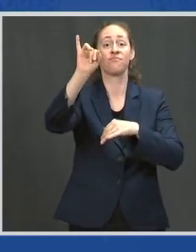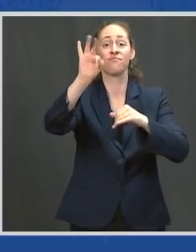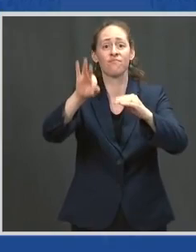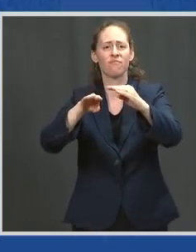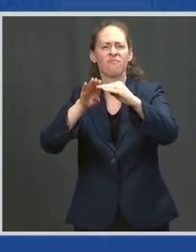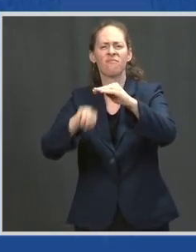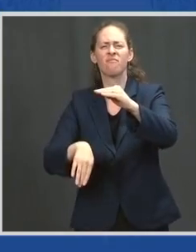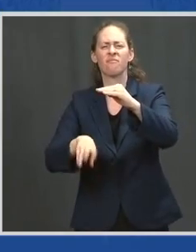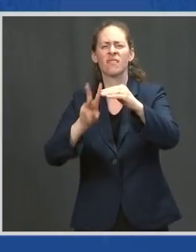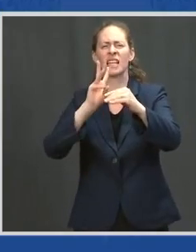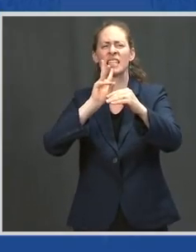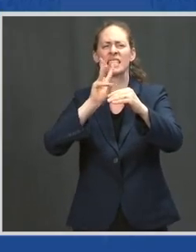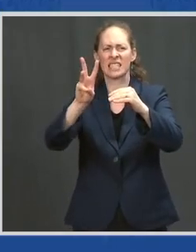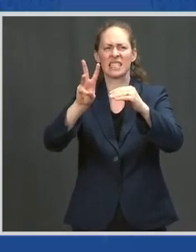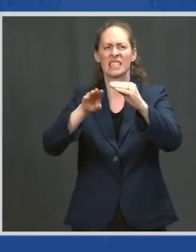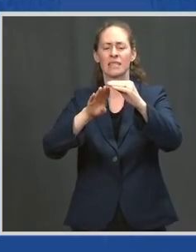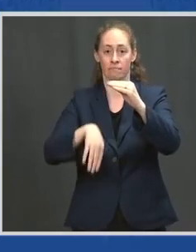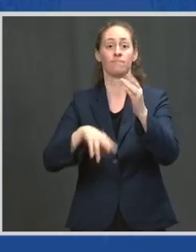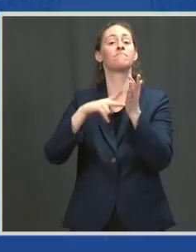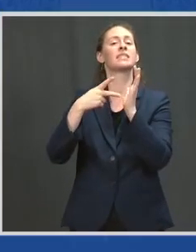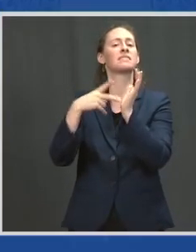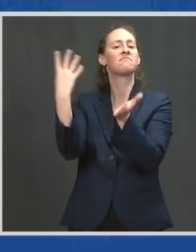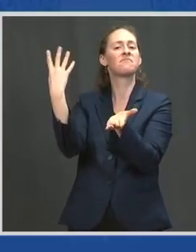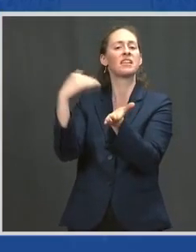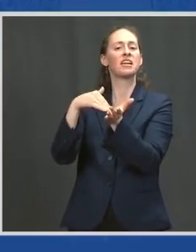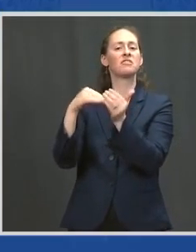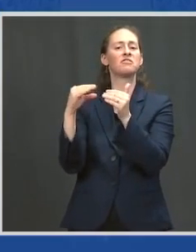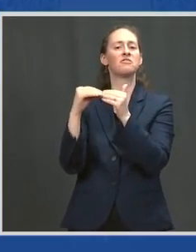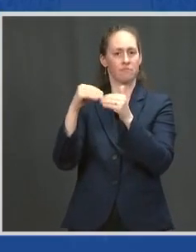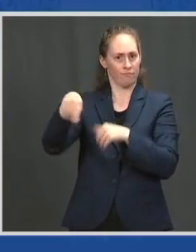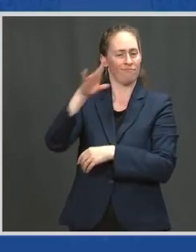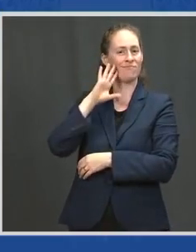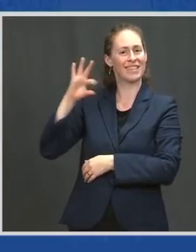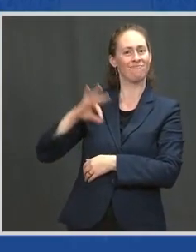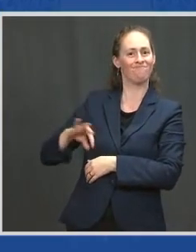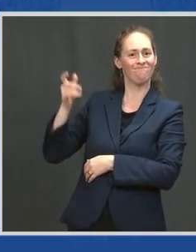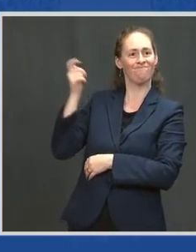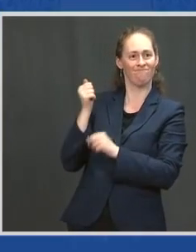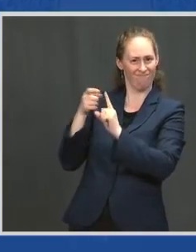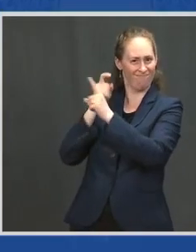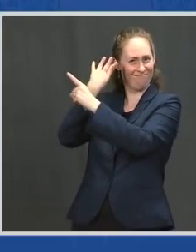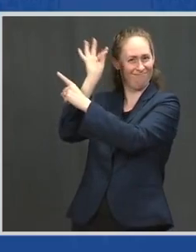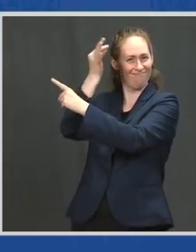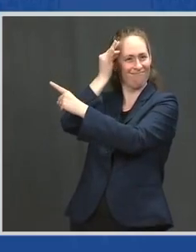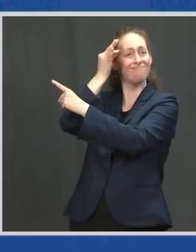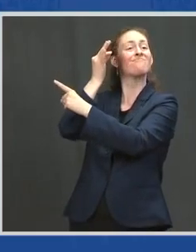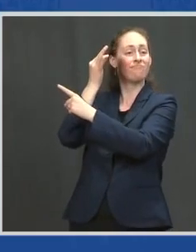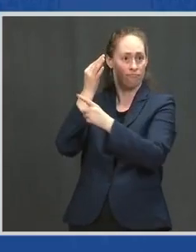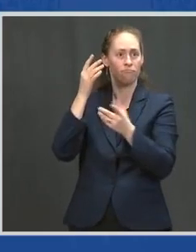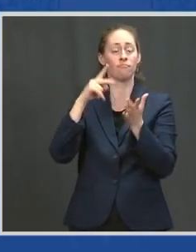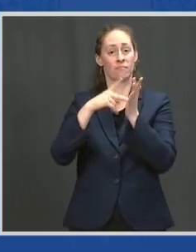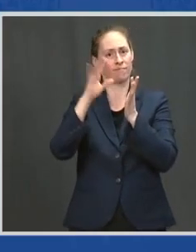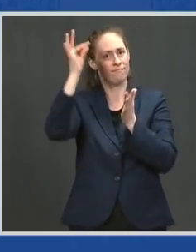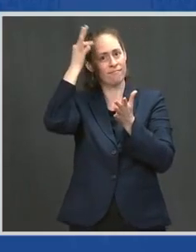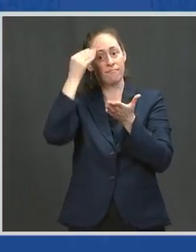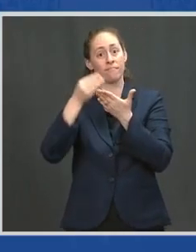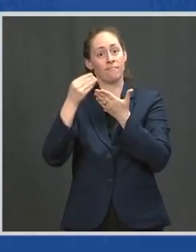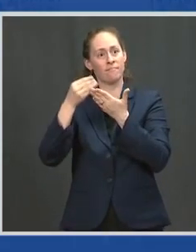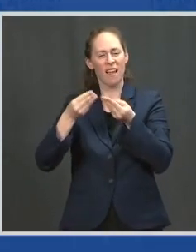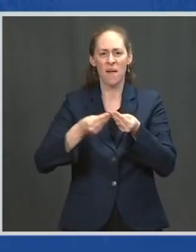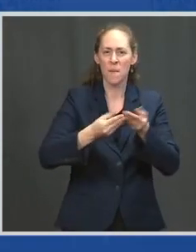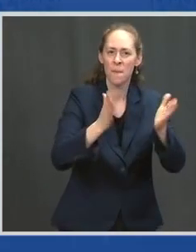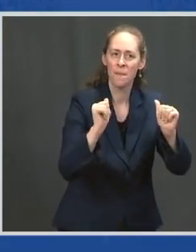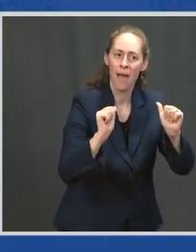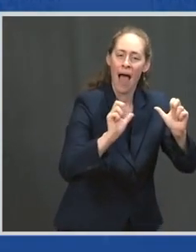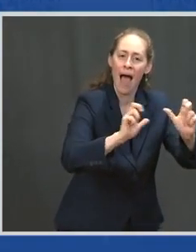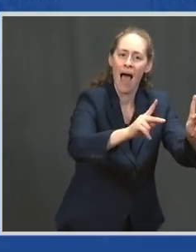parents and 2 young kids, they get a check back from the government for $7,200 in their pockets,